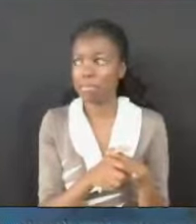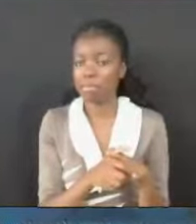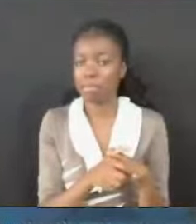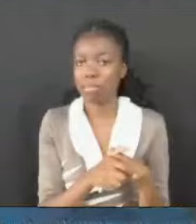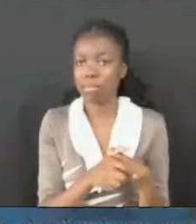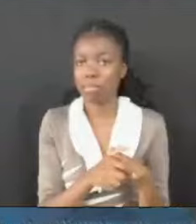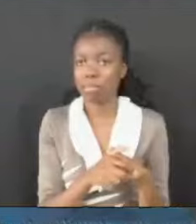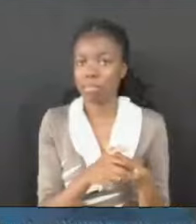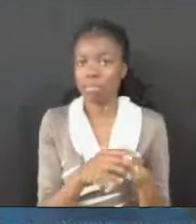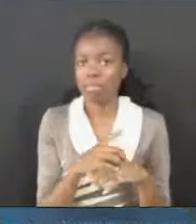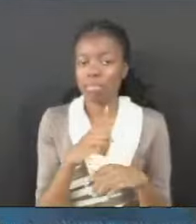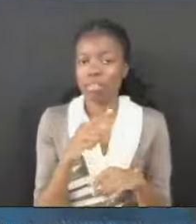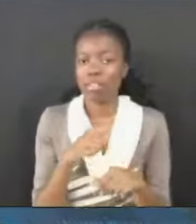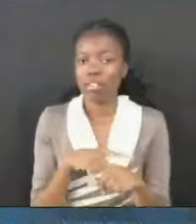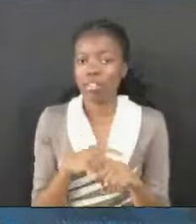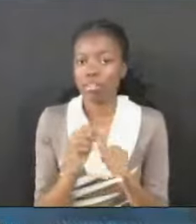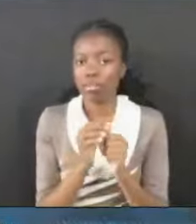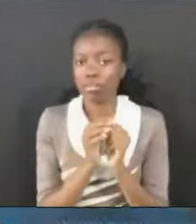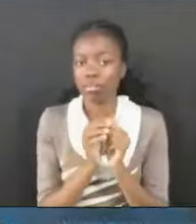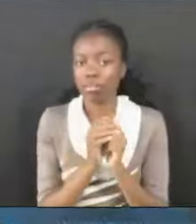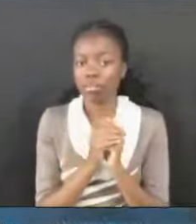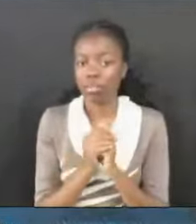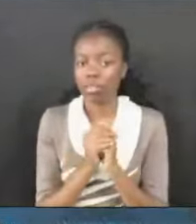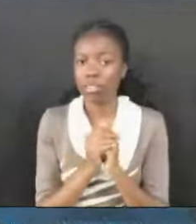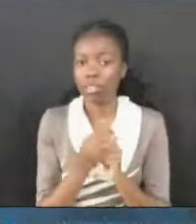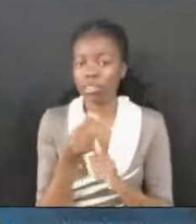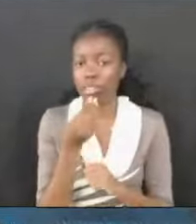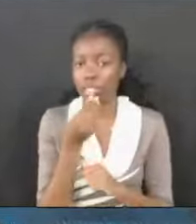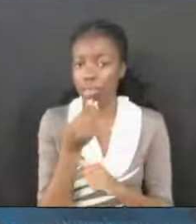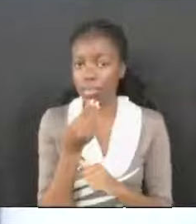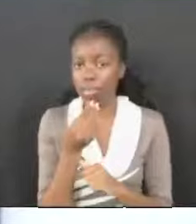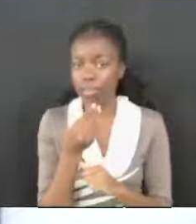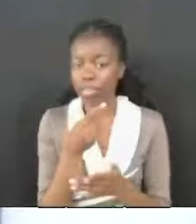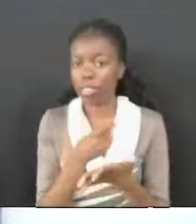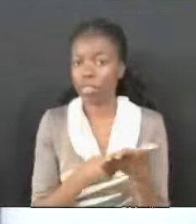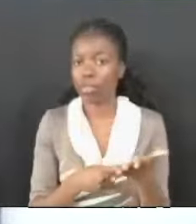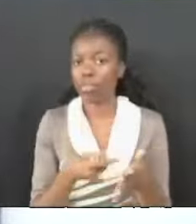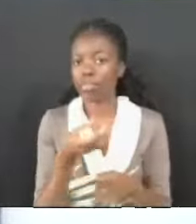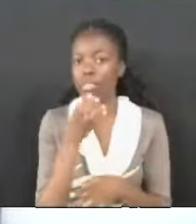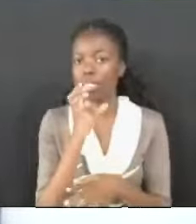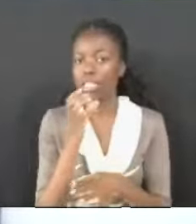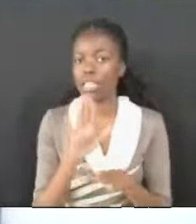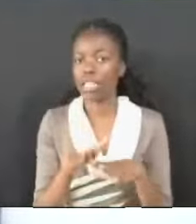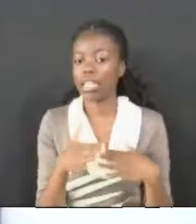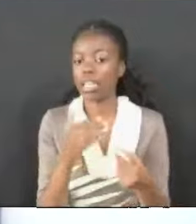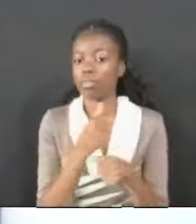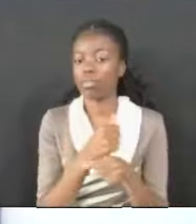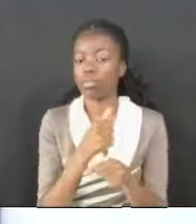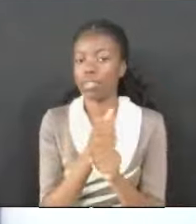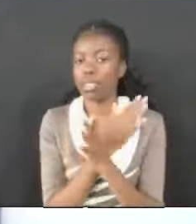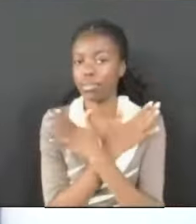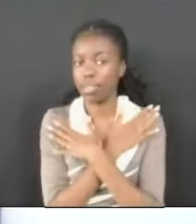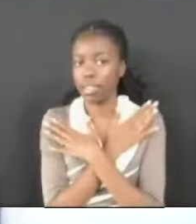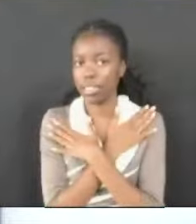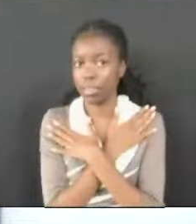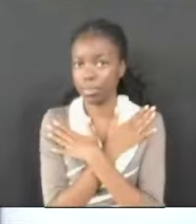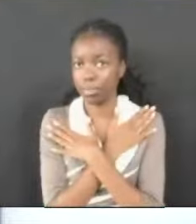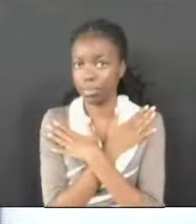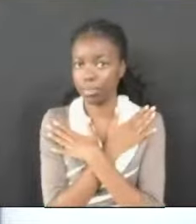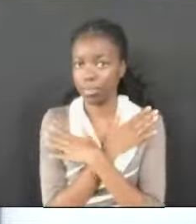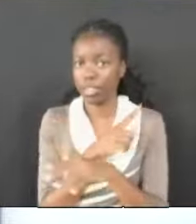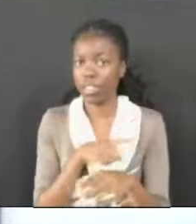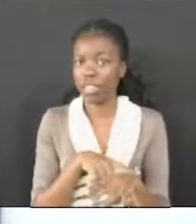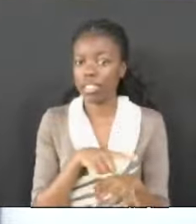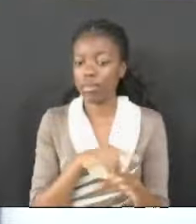to worship, which food to eat, what to drink, and how to make friends. While they were away